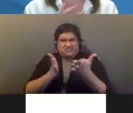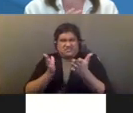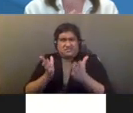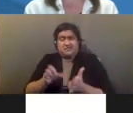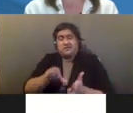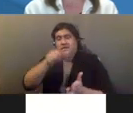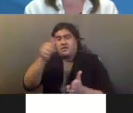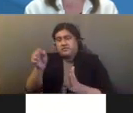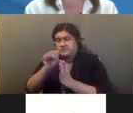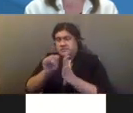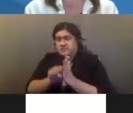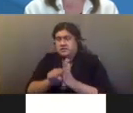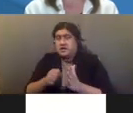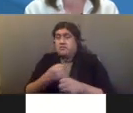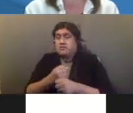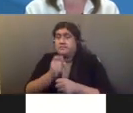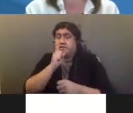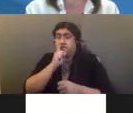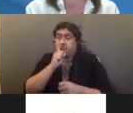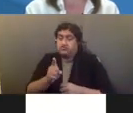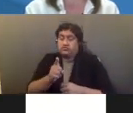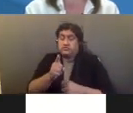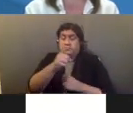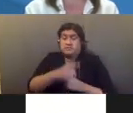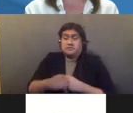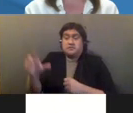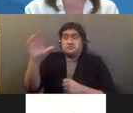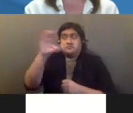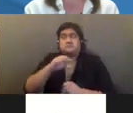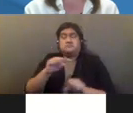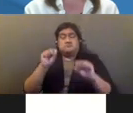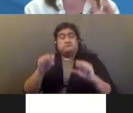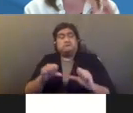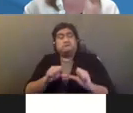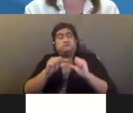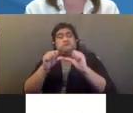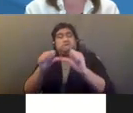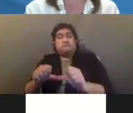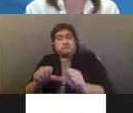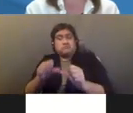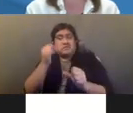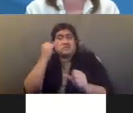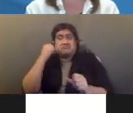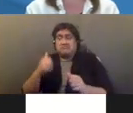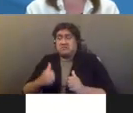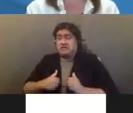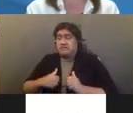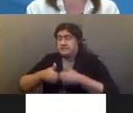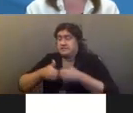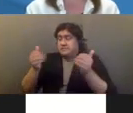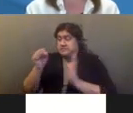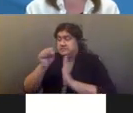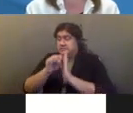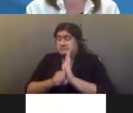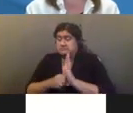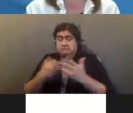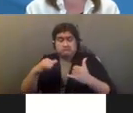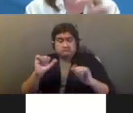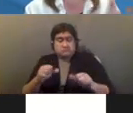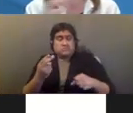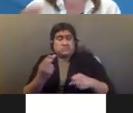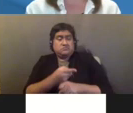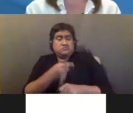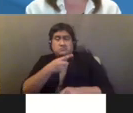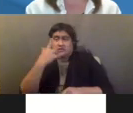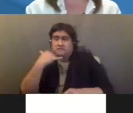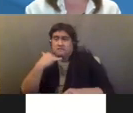to make sure people don't assume that they can continue with a provider. That provider can go through